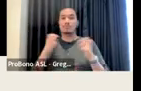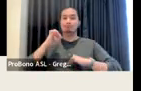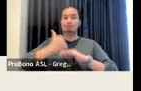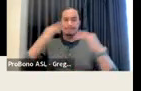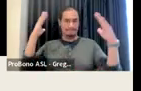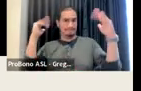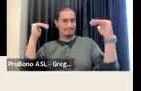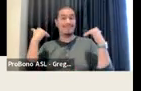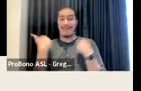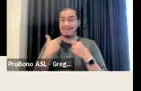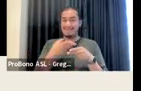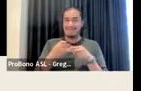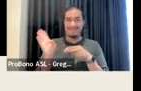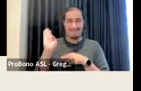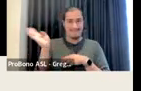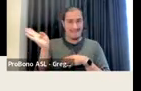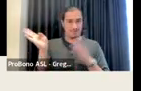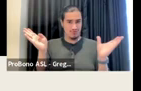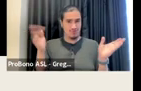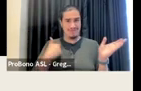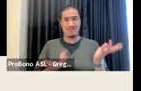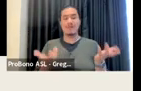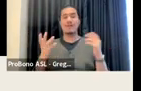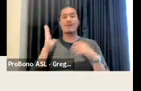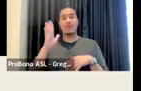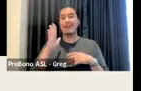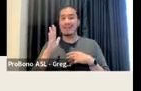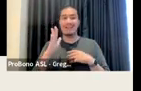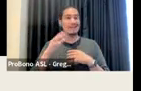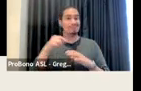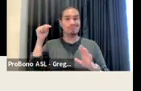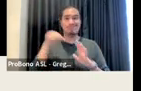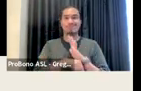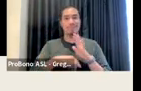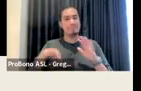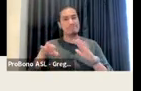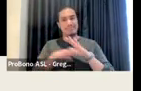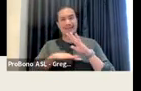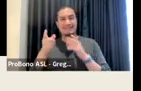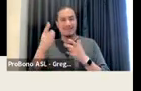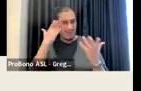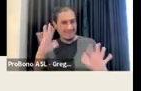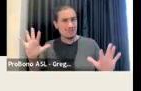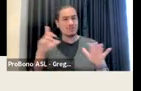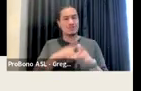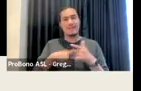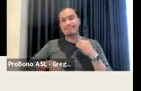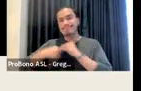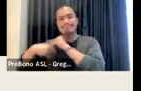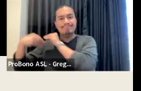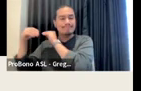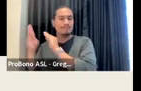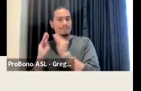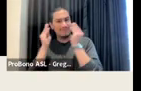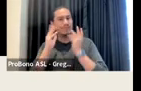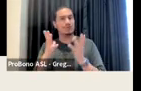a mini lecture that's in here. We're gonna go back pretty deep into basics that you all know and then kind of curve around it. There will be